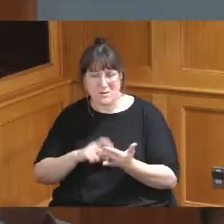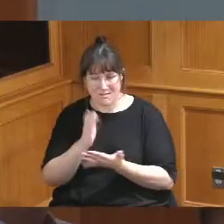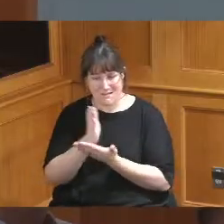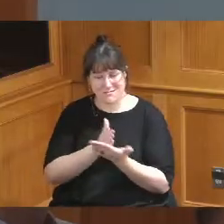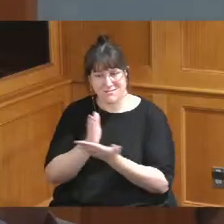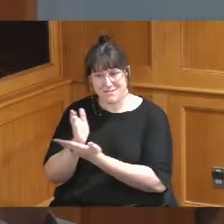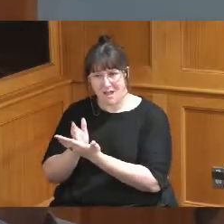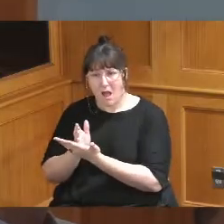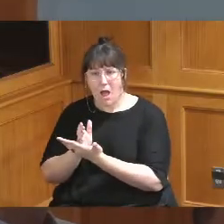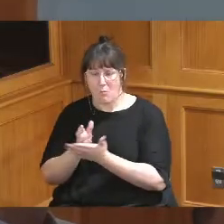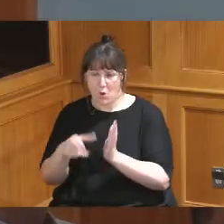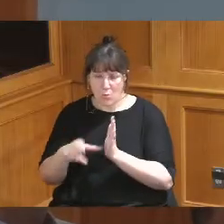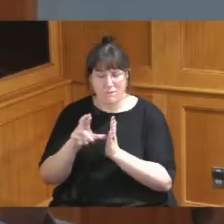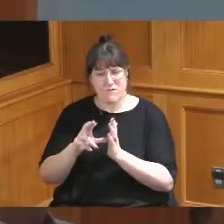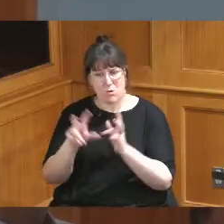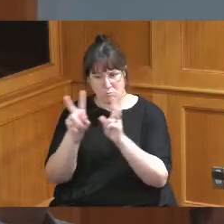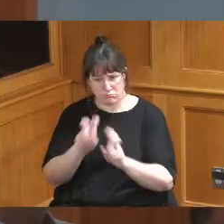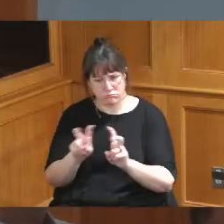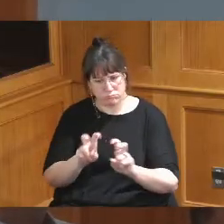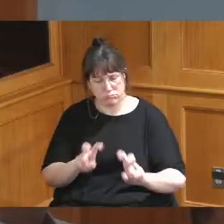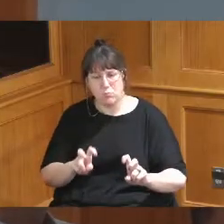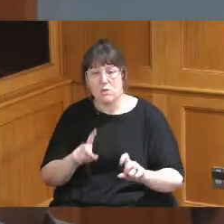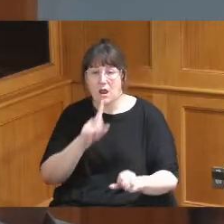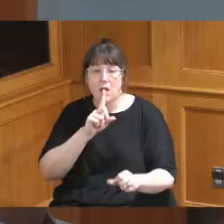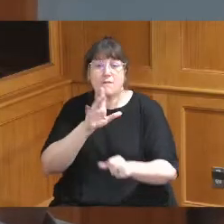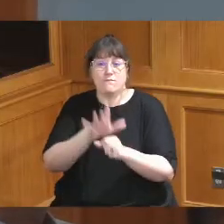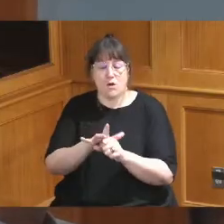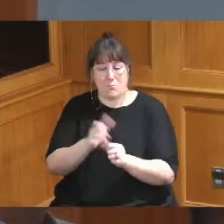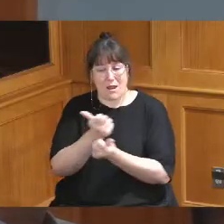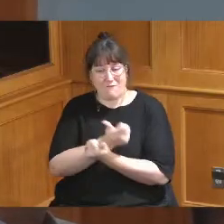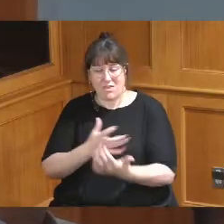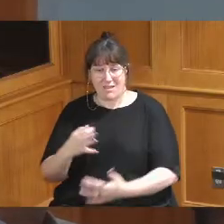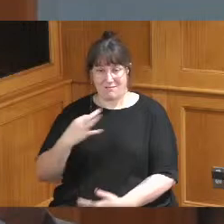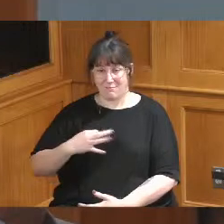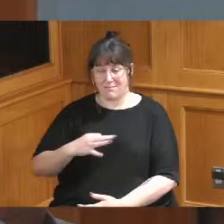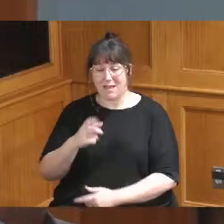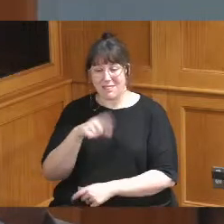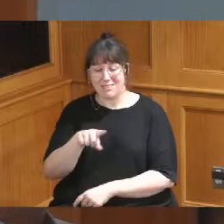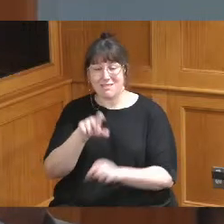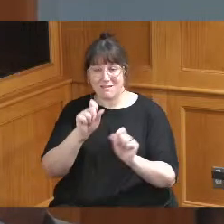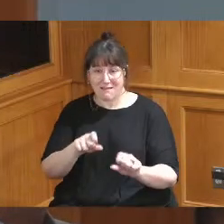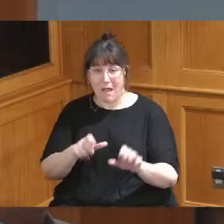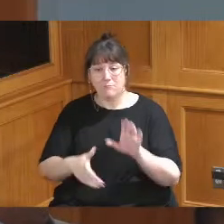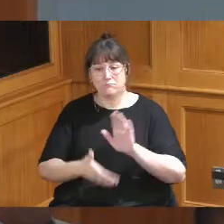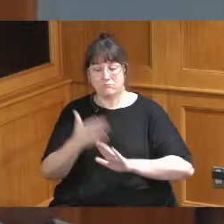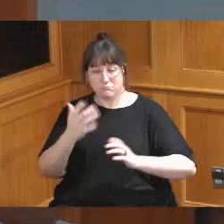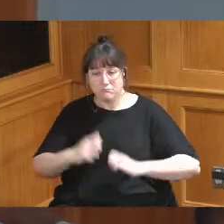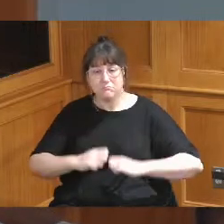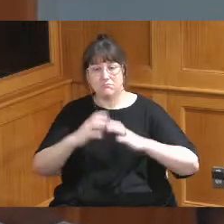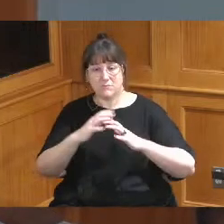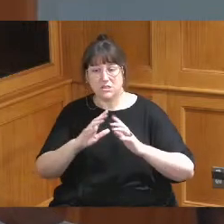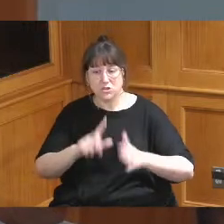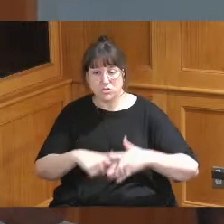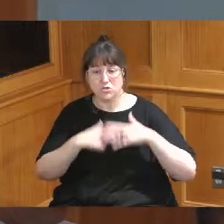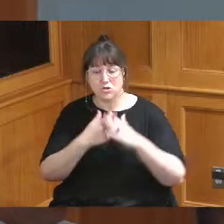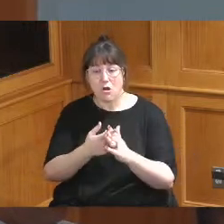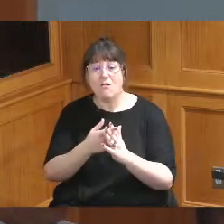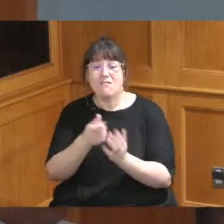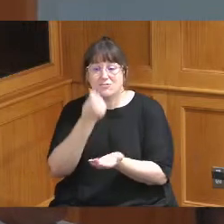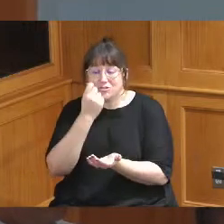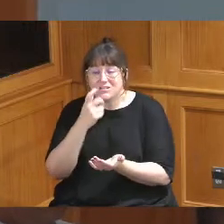subject to rigorous review, confirming each project's eligibility, verifying that the requested funds would be spent on roadway